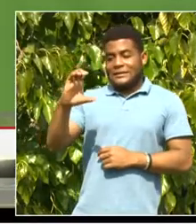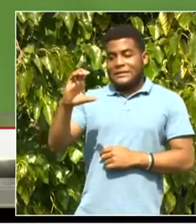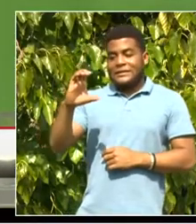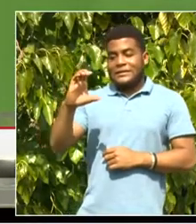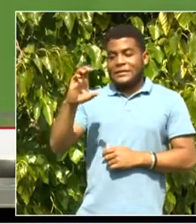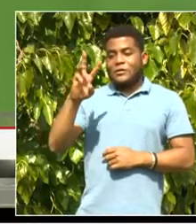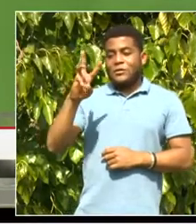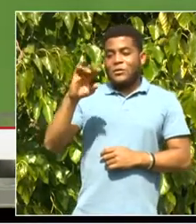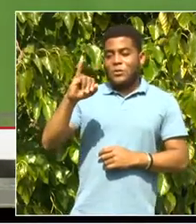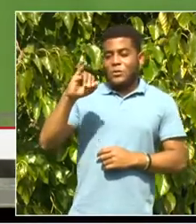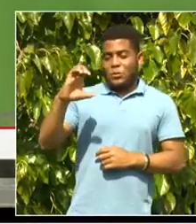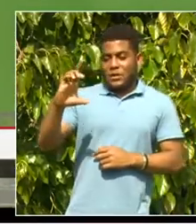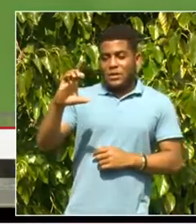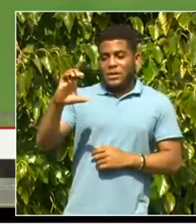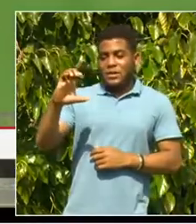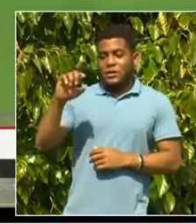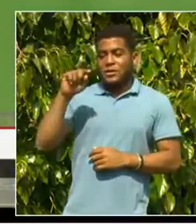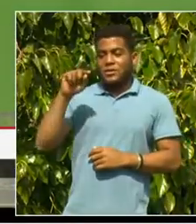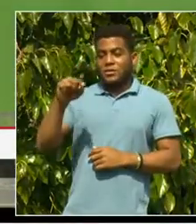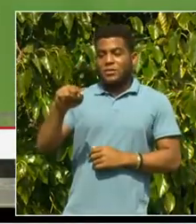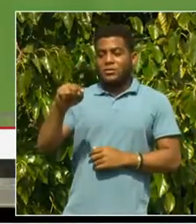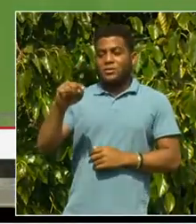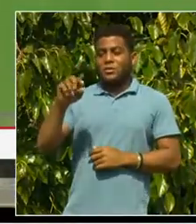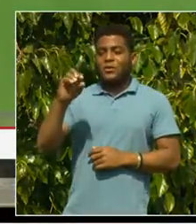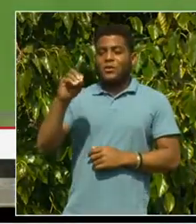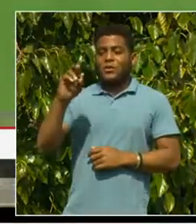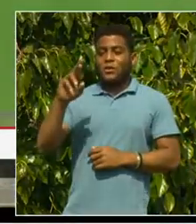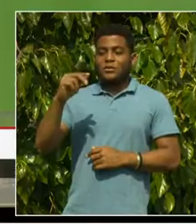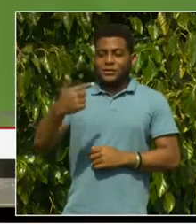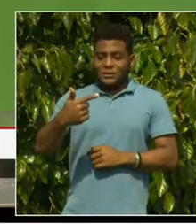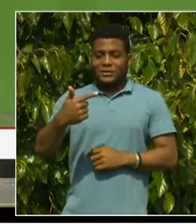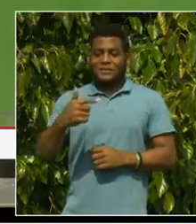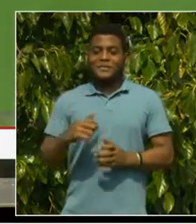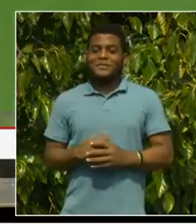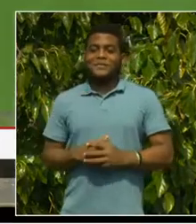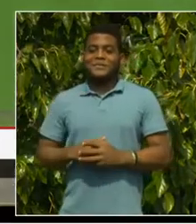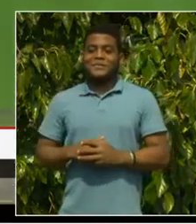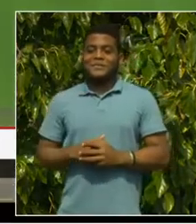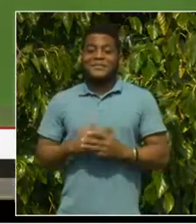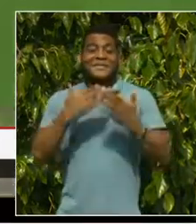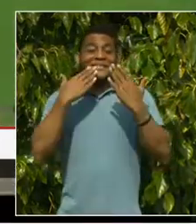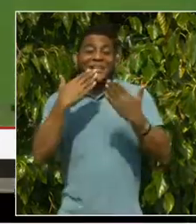www.dcwic.org. Thank you all for being here today.